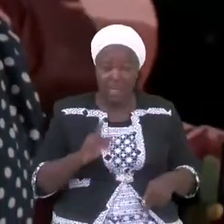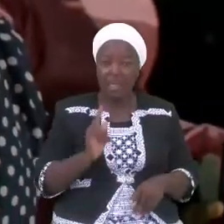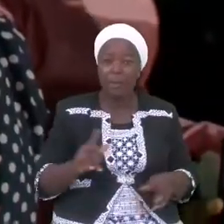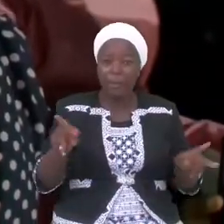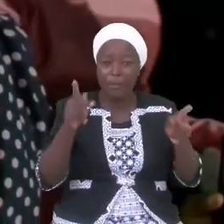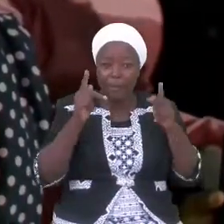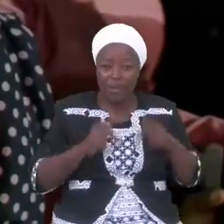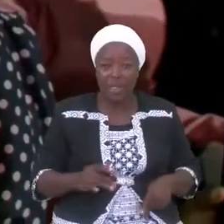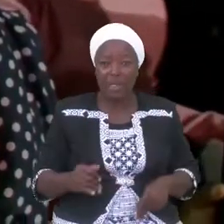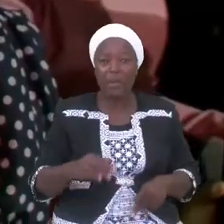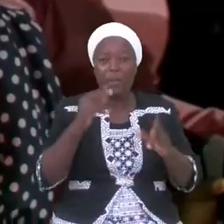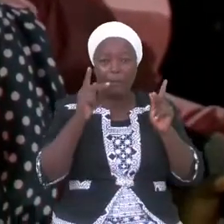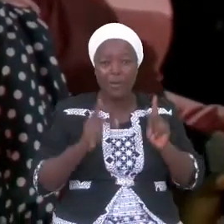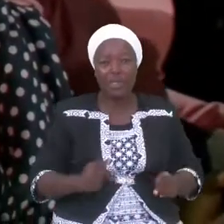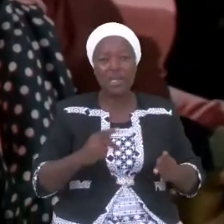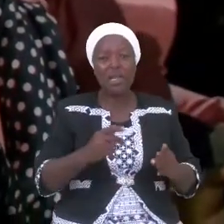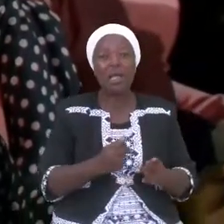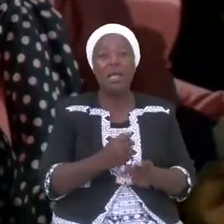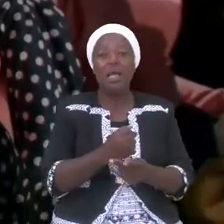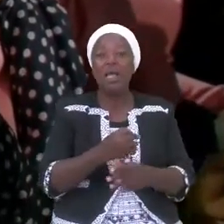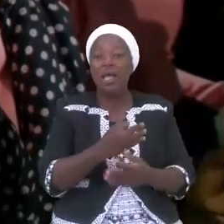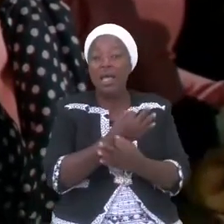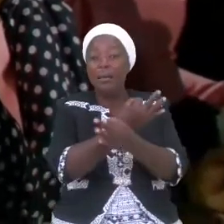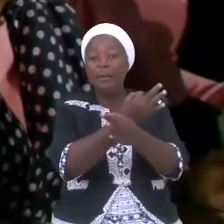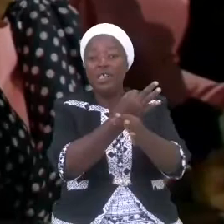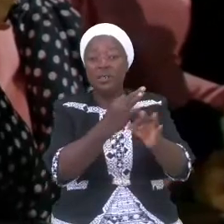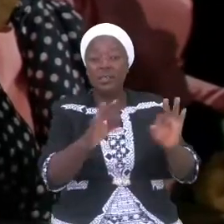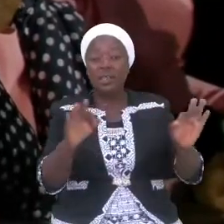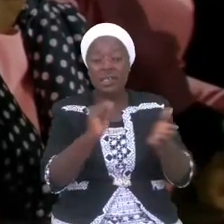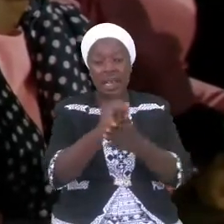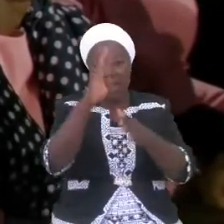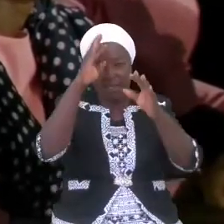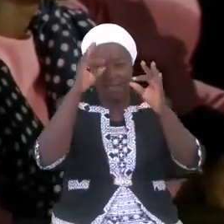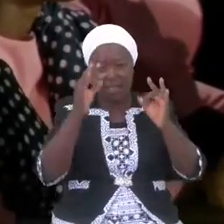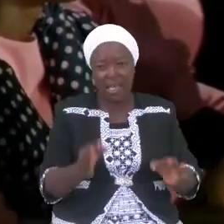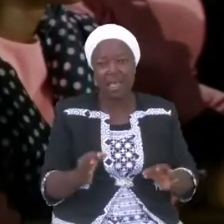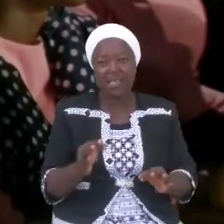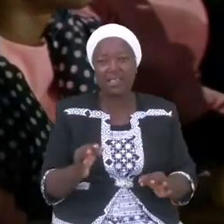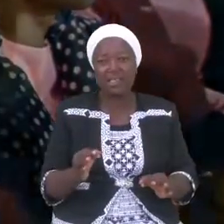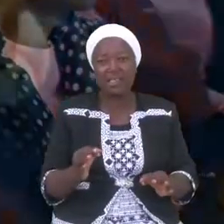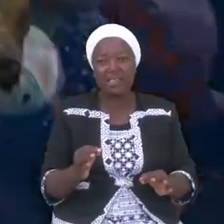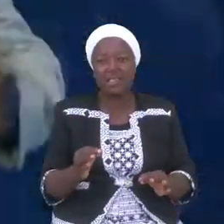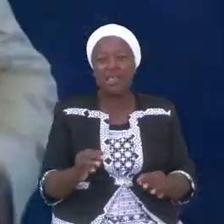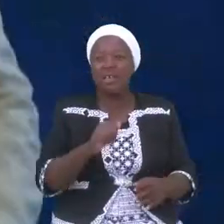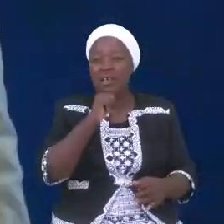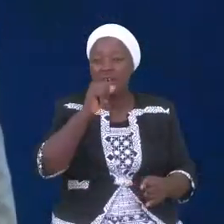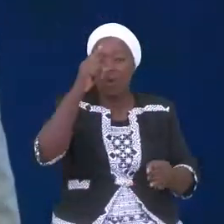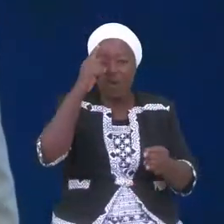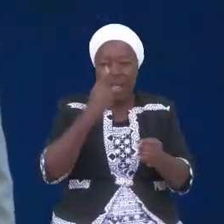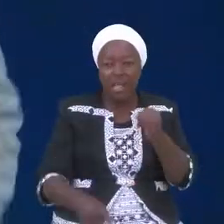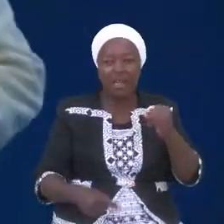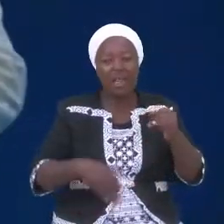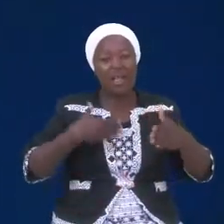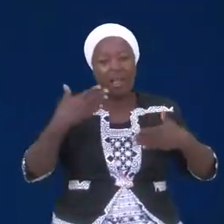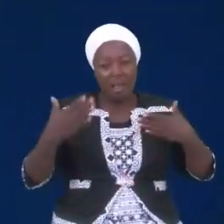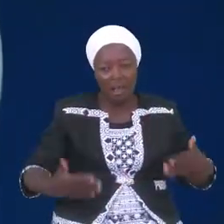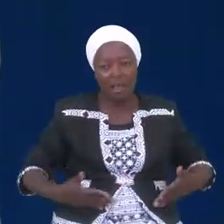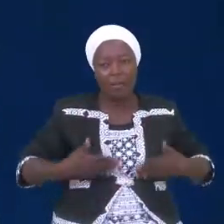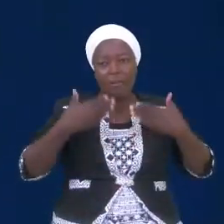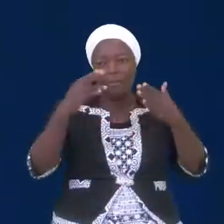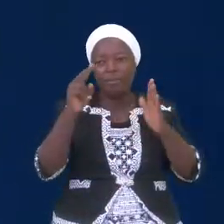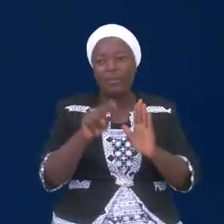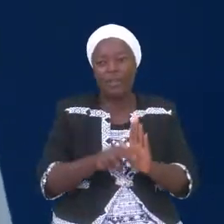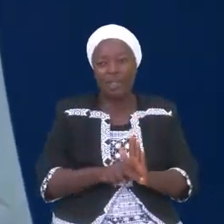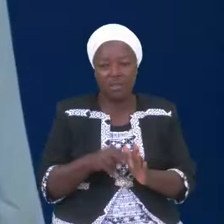personal emancipation that decides endless happiness. Look at